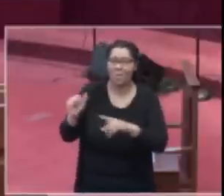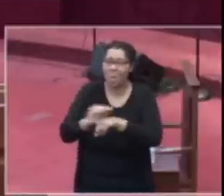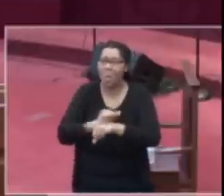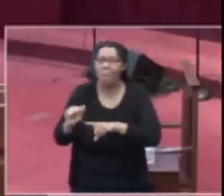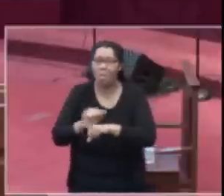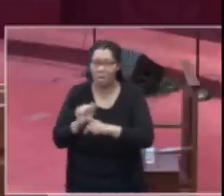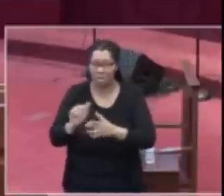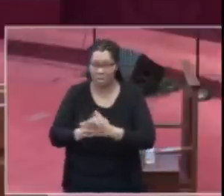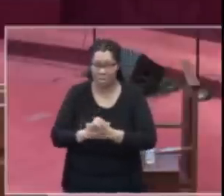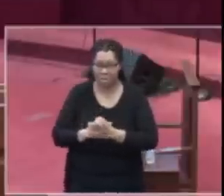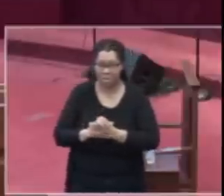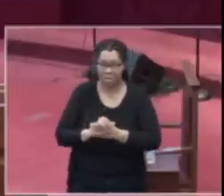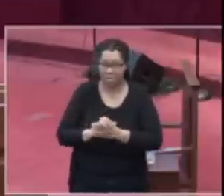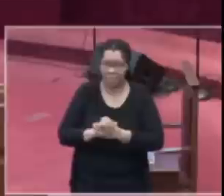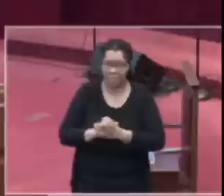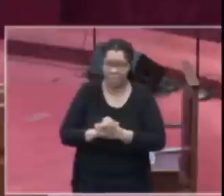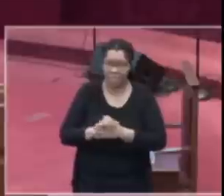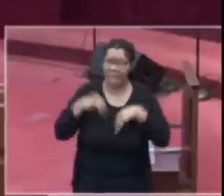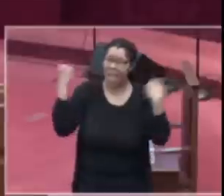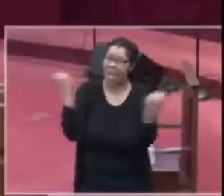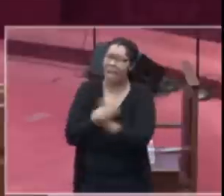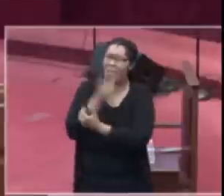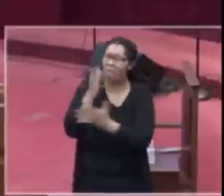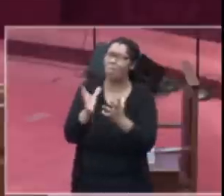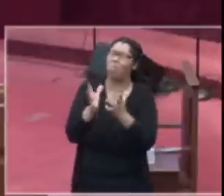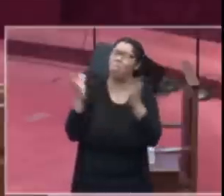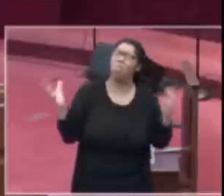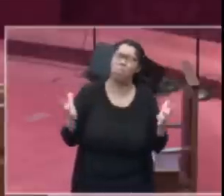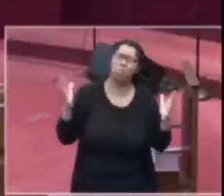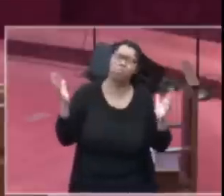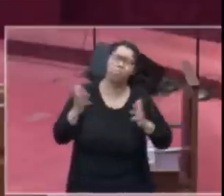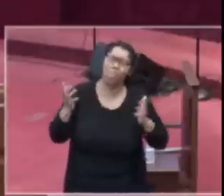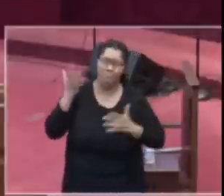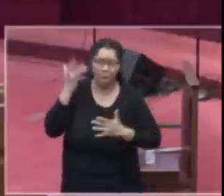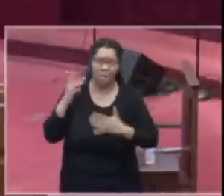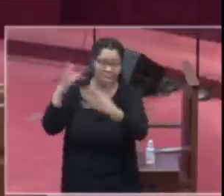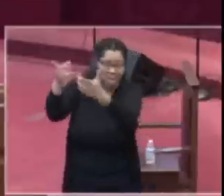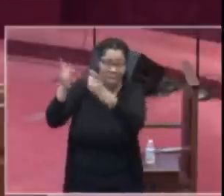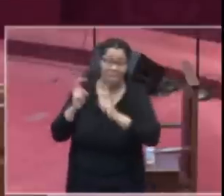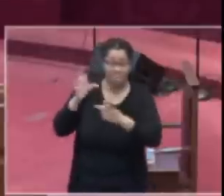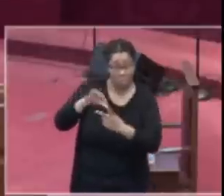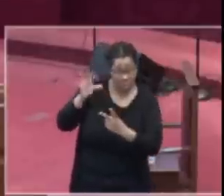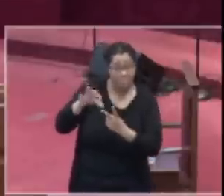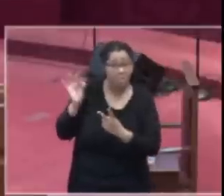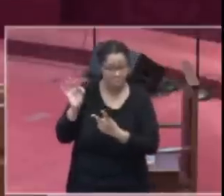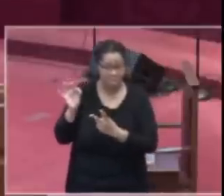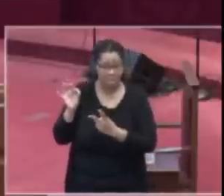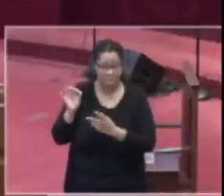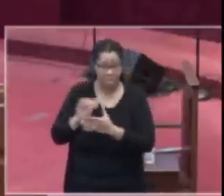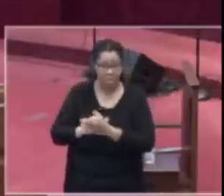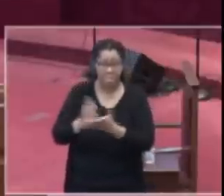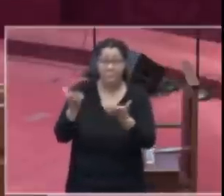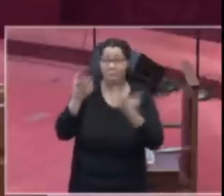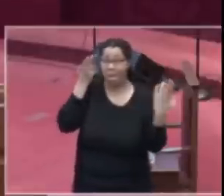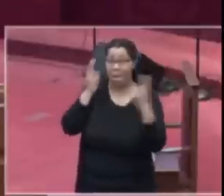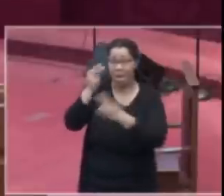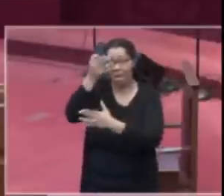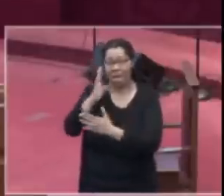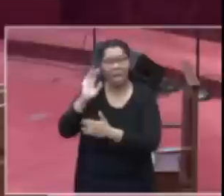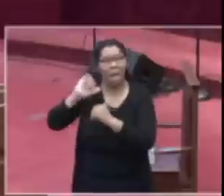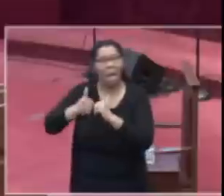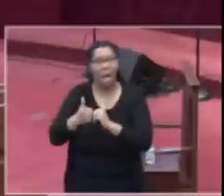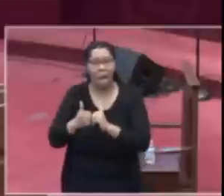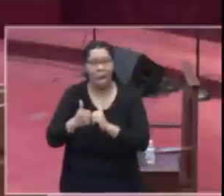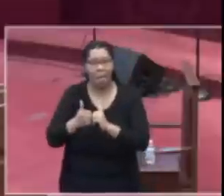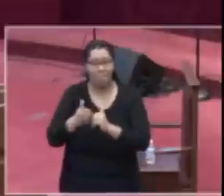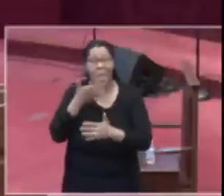discipline. I love God so much for giving me choices that I want to honor him